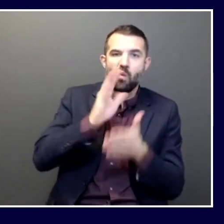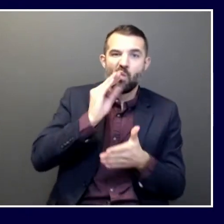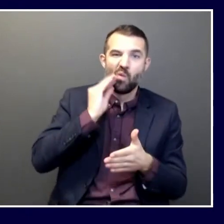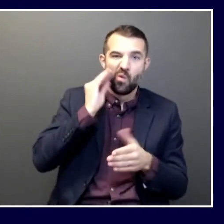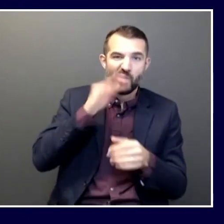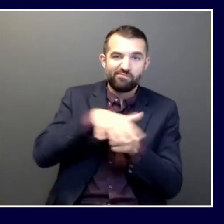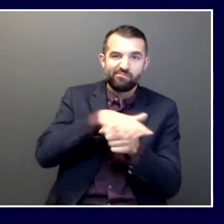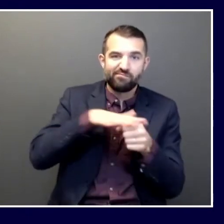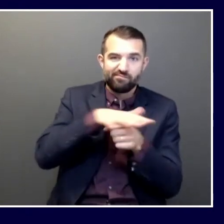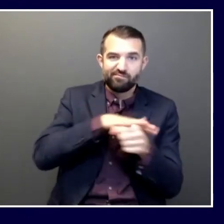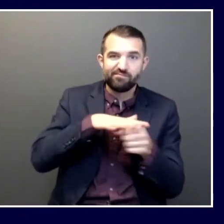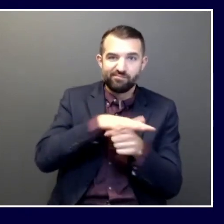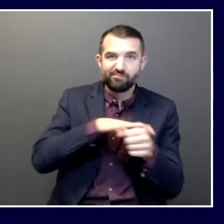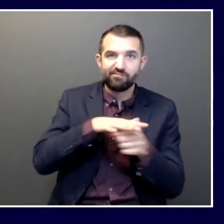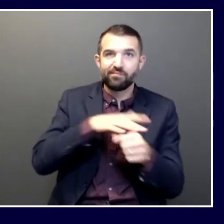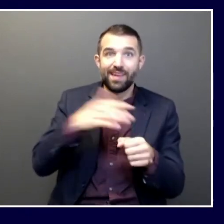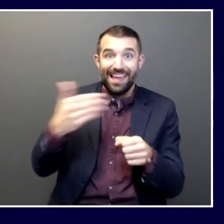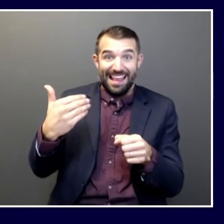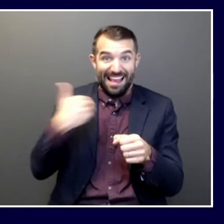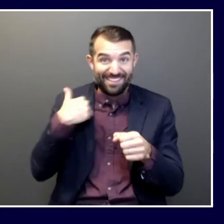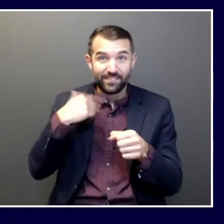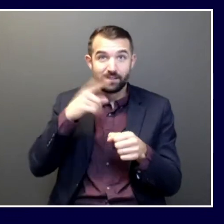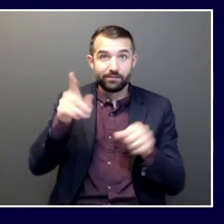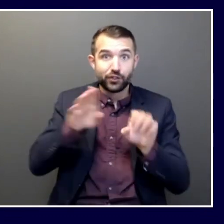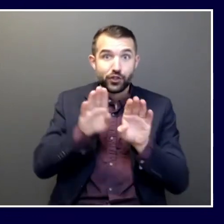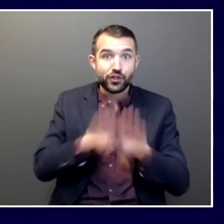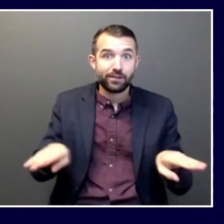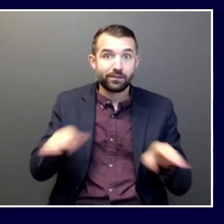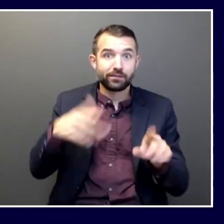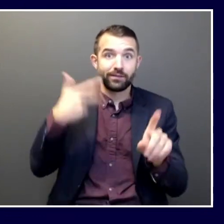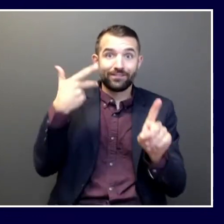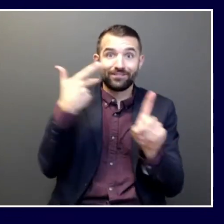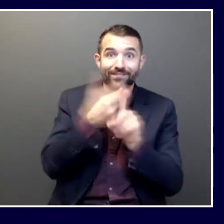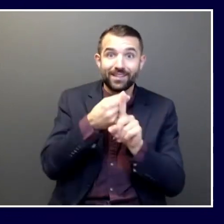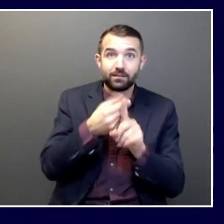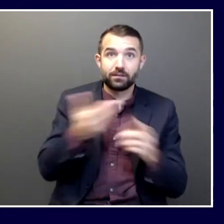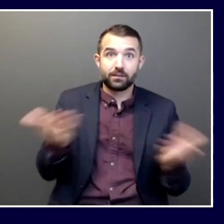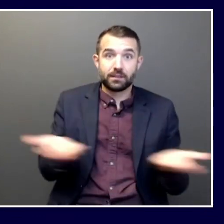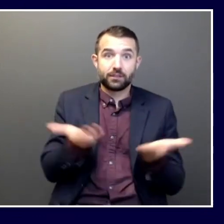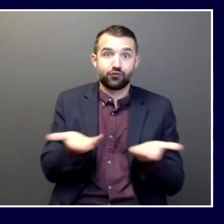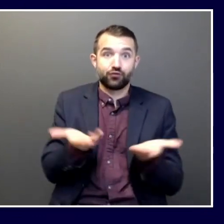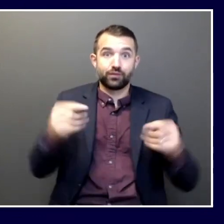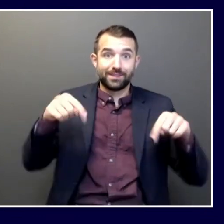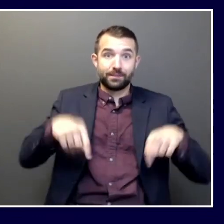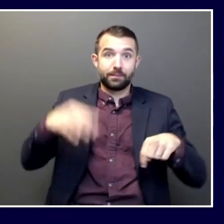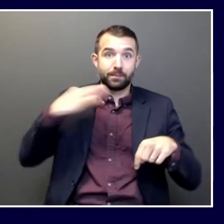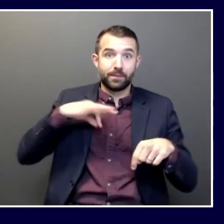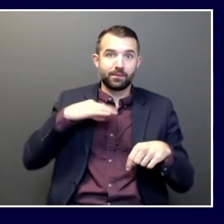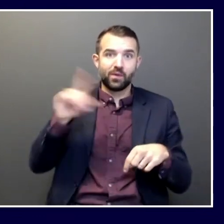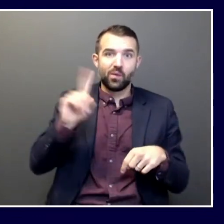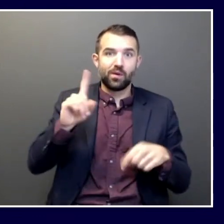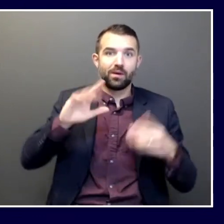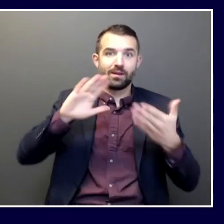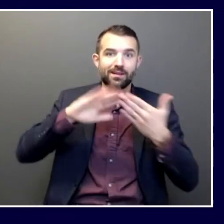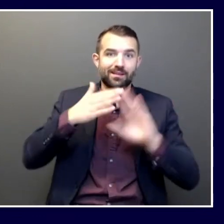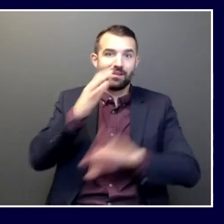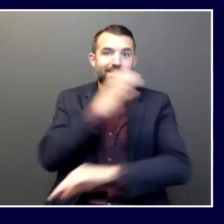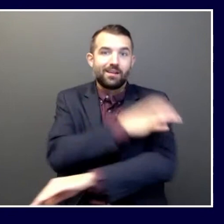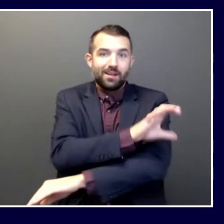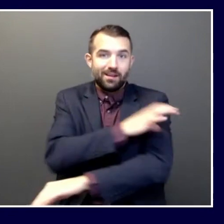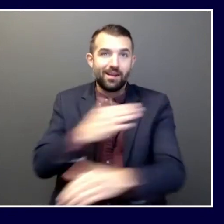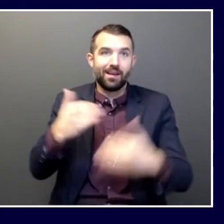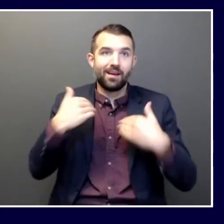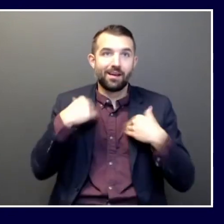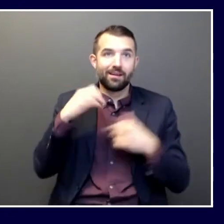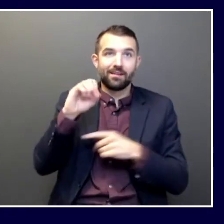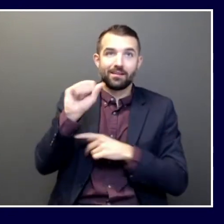fun-sized vaccine. In Maine, those places include, for example, community clinics, like the one in Sanford, operated by